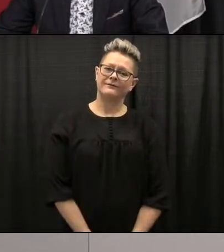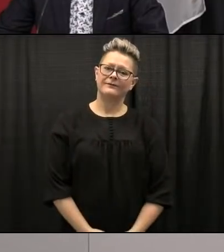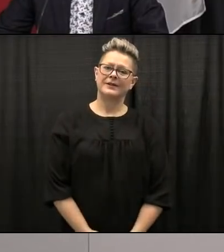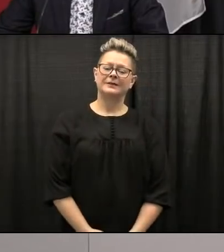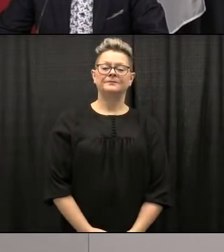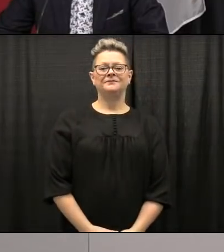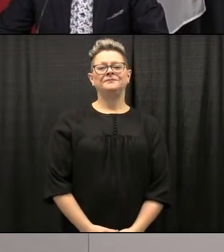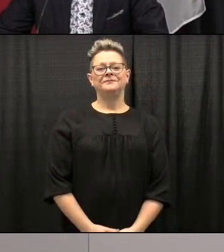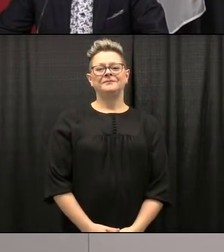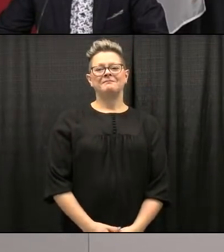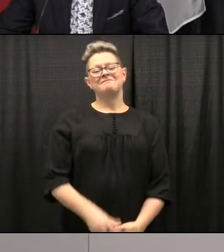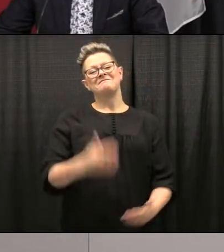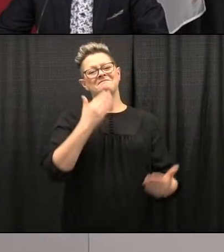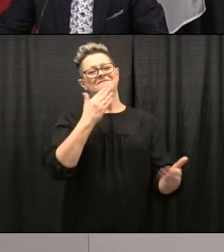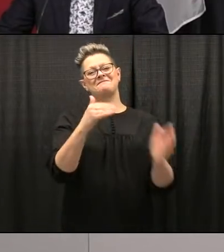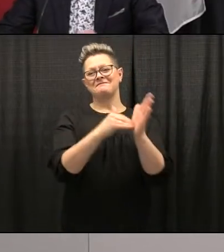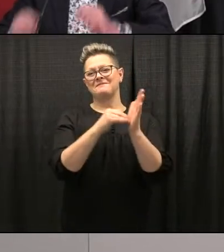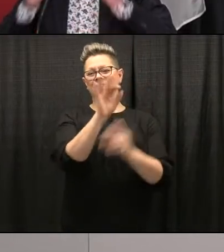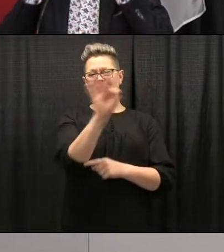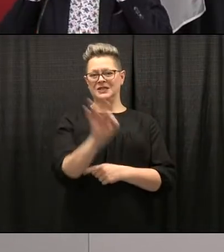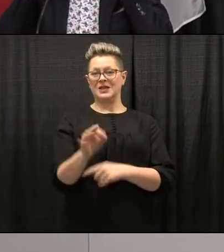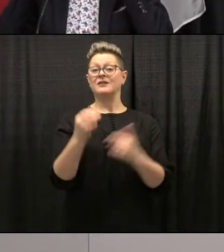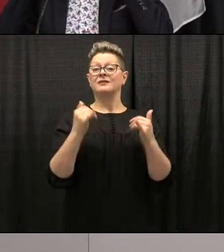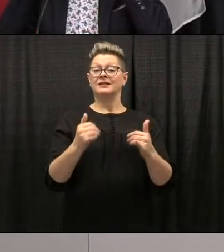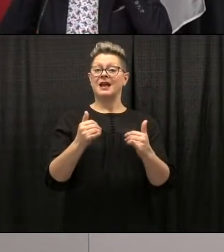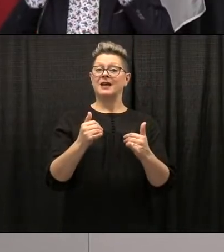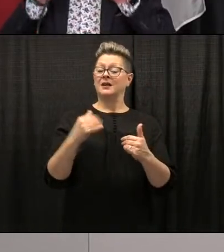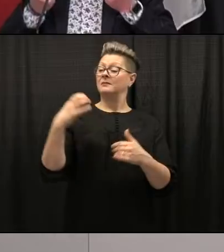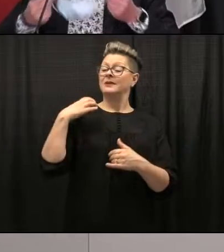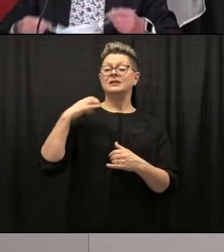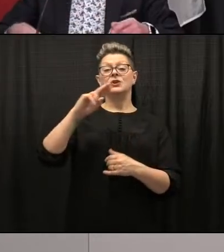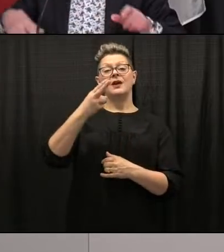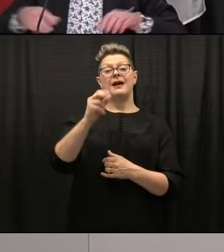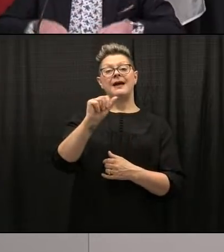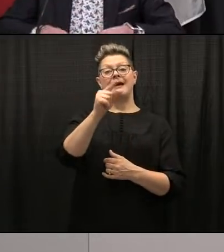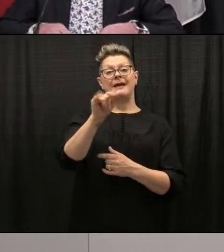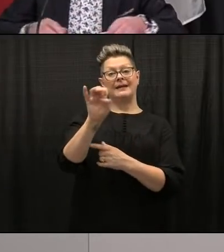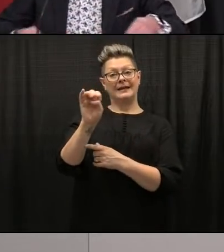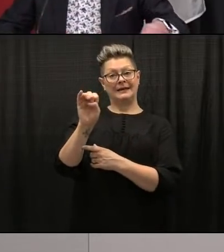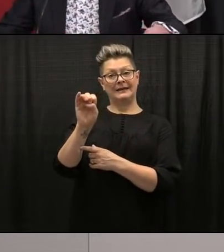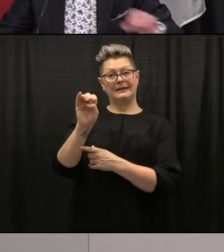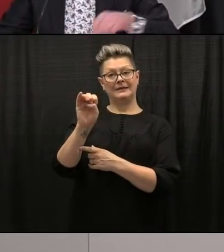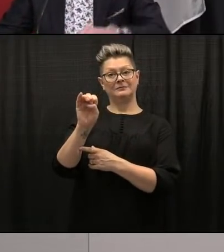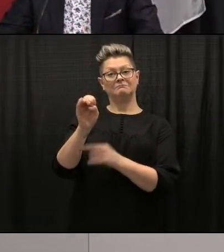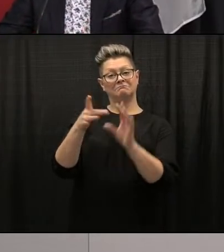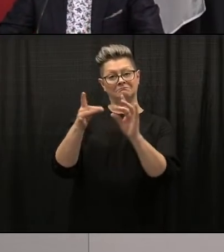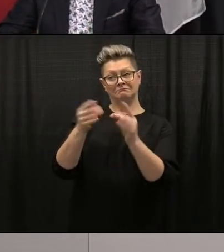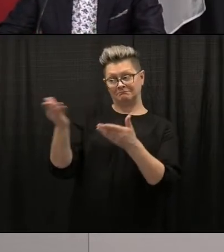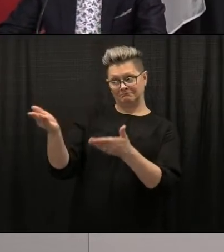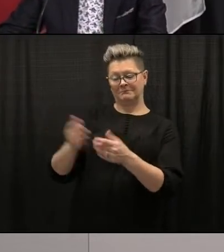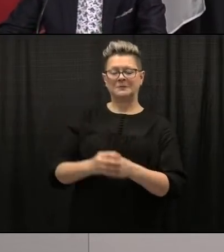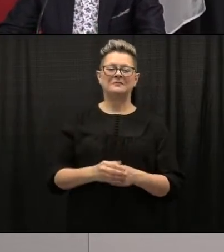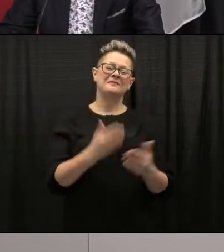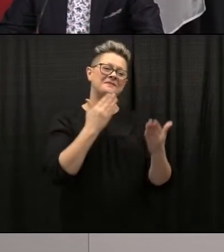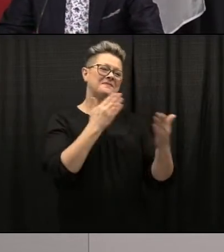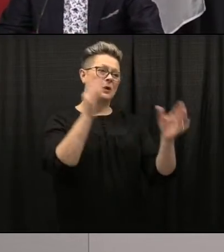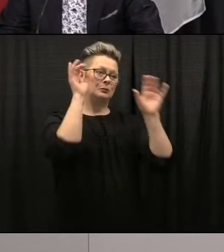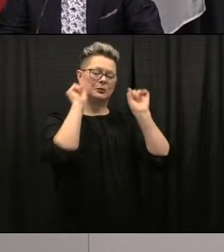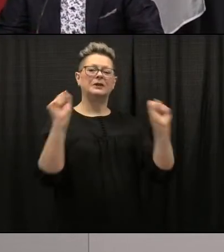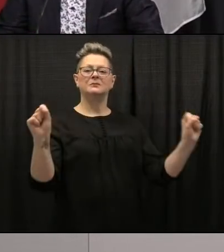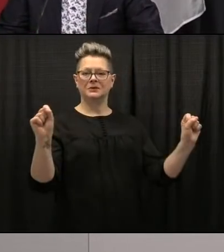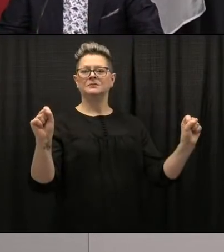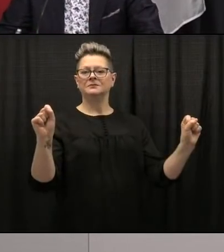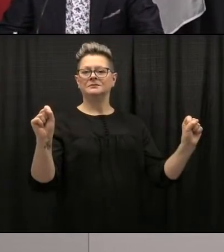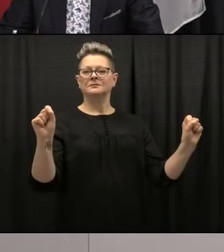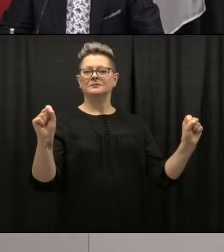Well, thank you, Dr. Fitzgerald. I'll now invite Minister Haggie for some brief remarks. Dr. Haggie? Thank you, Premier. I'll